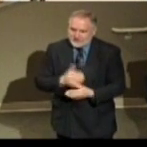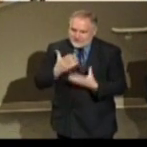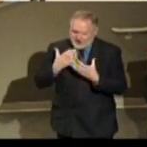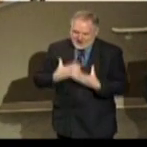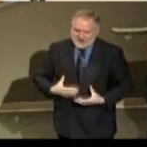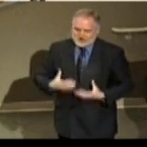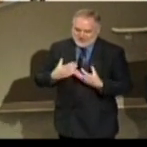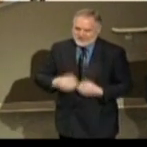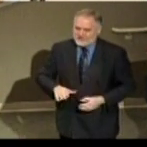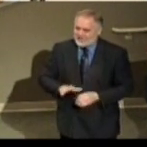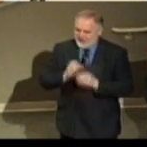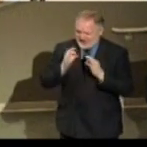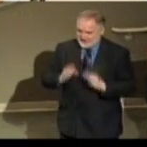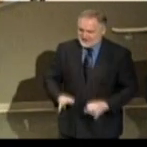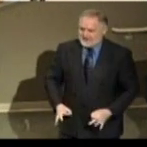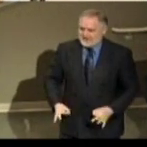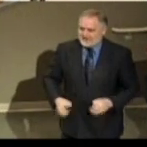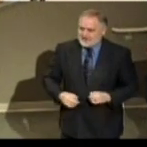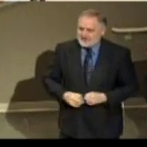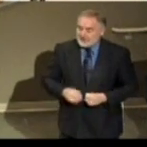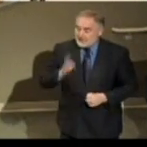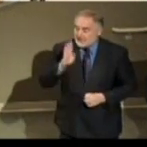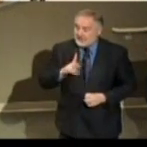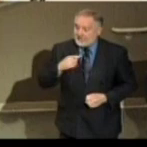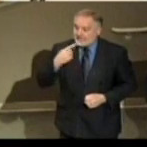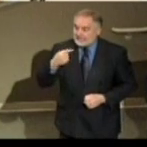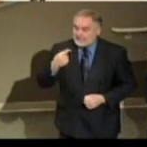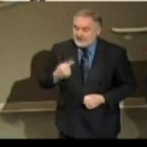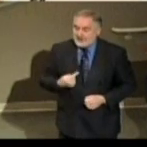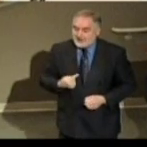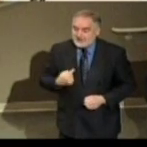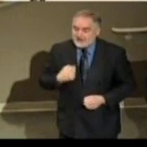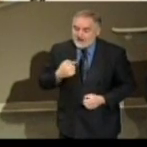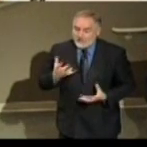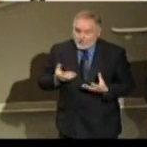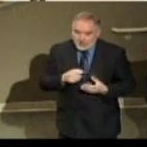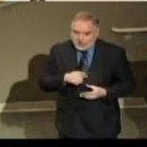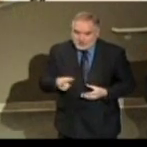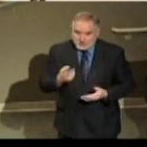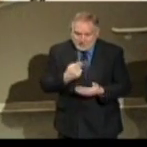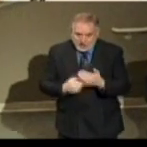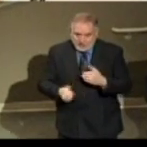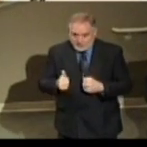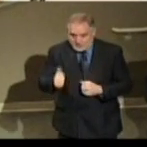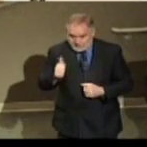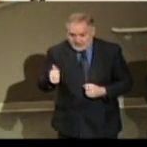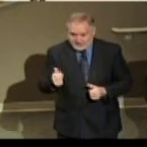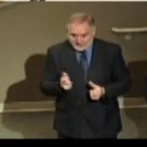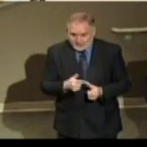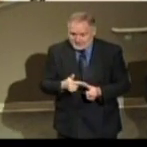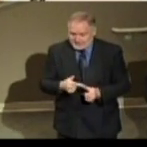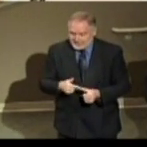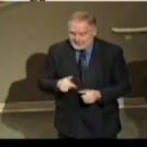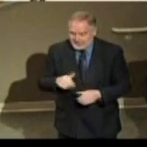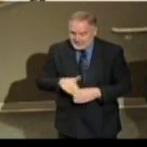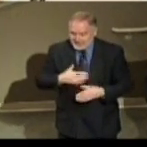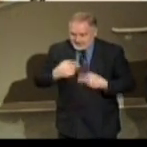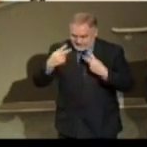flesh. Now God says, I want you to humble yourself, number one, in my